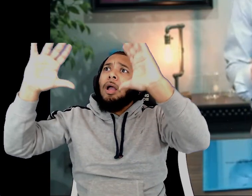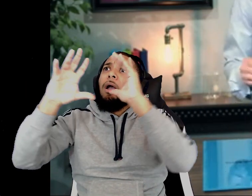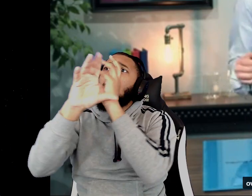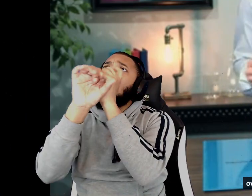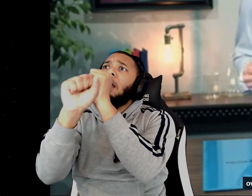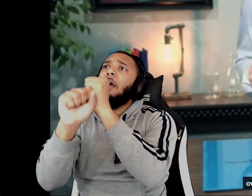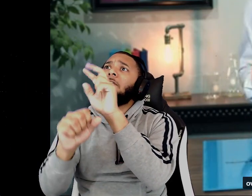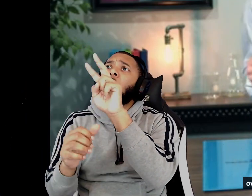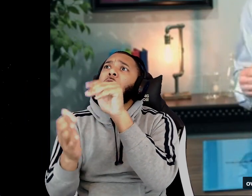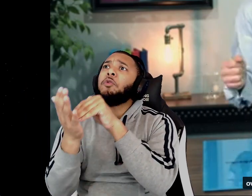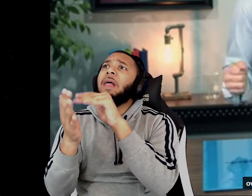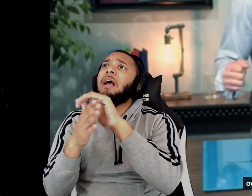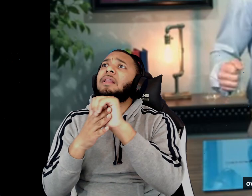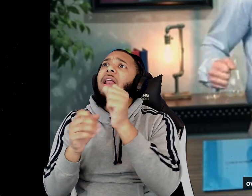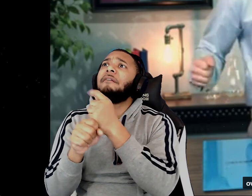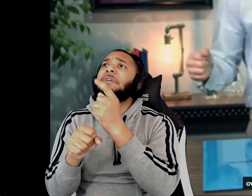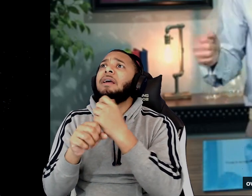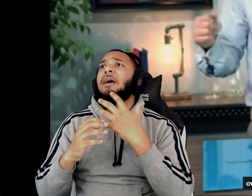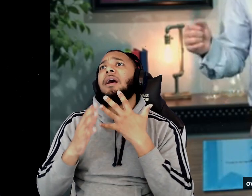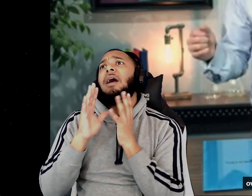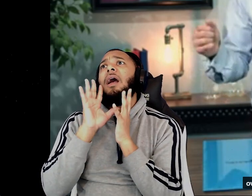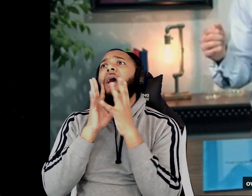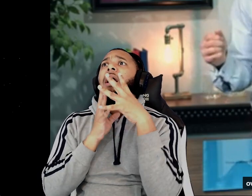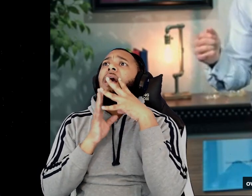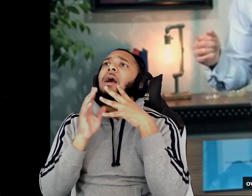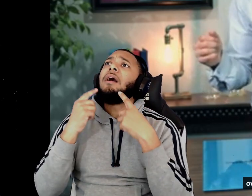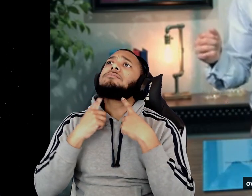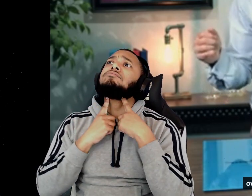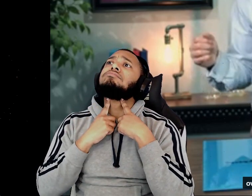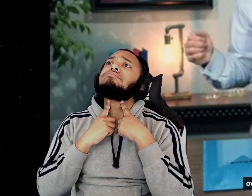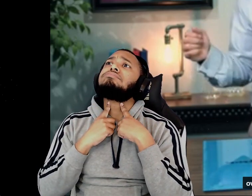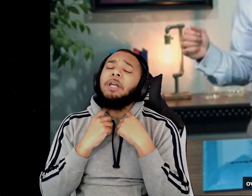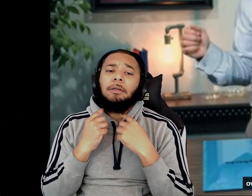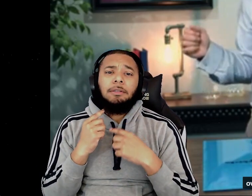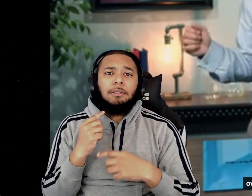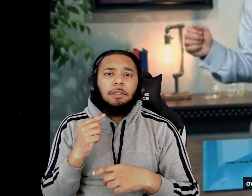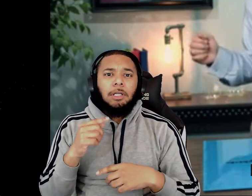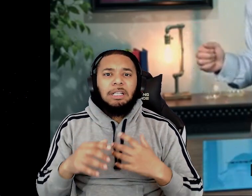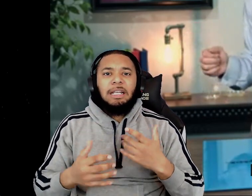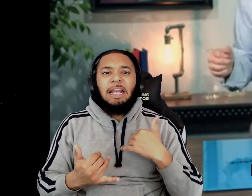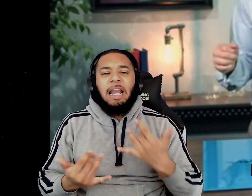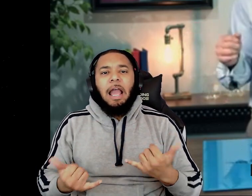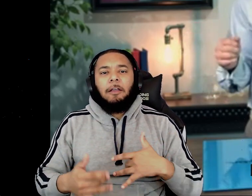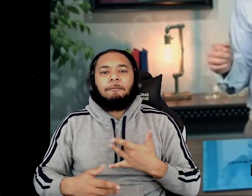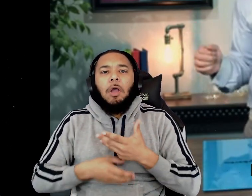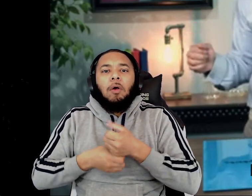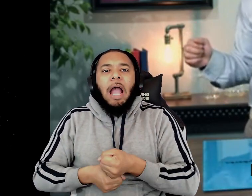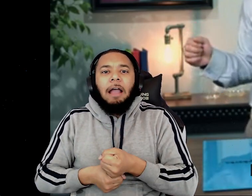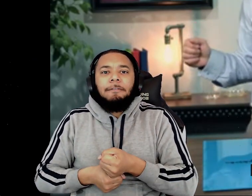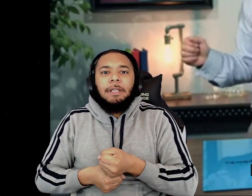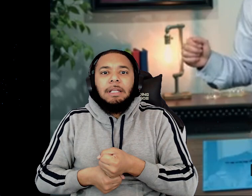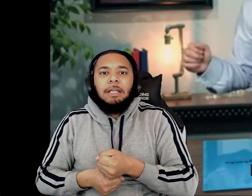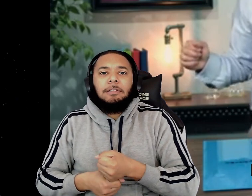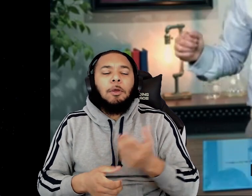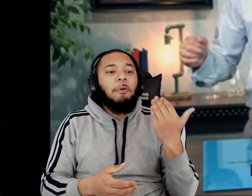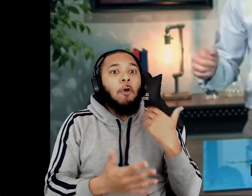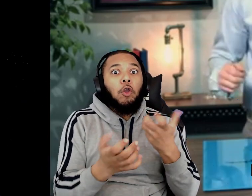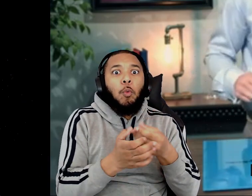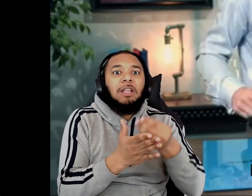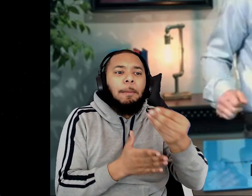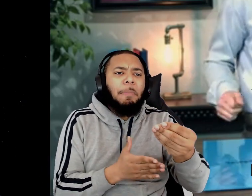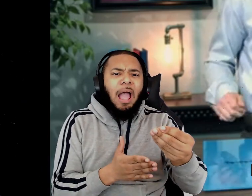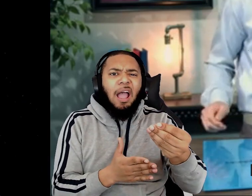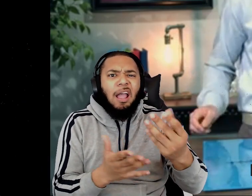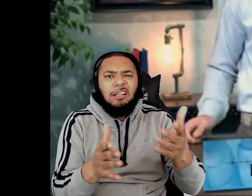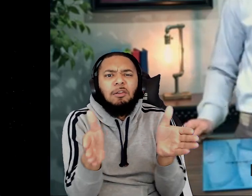because you'll start to get a little too overconfident, and maybe you were going for that mid-sized sedan and now you're going for the